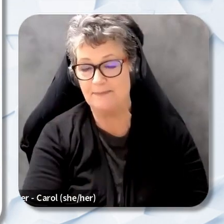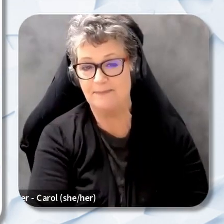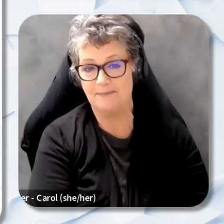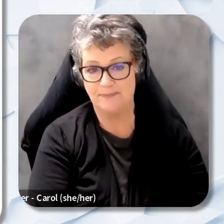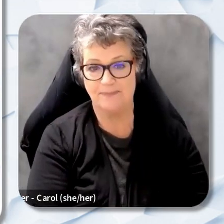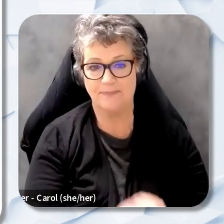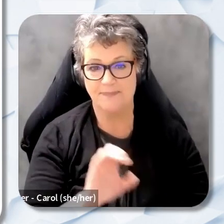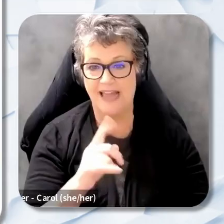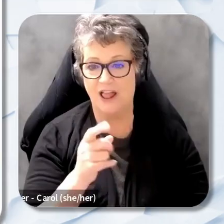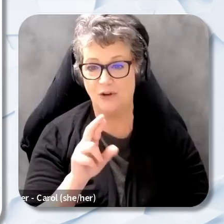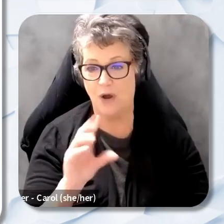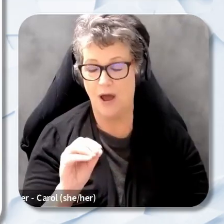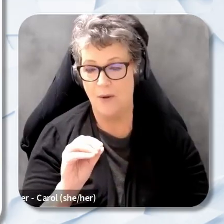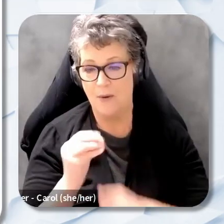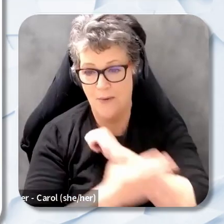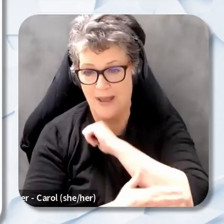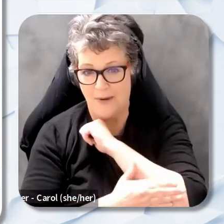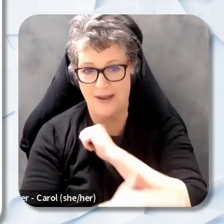El Dorado County.